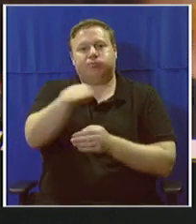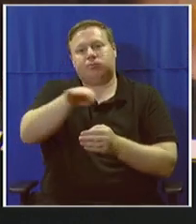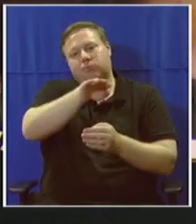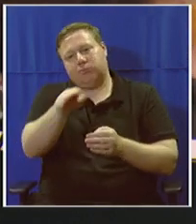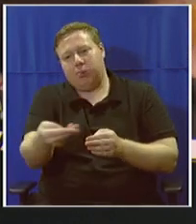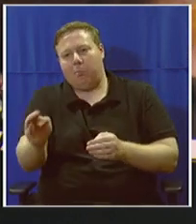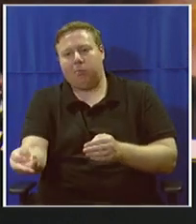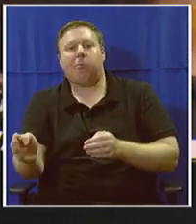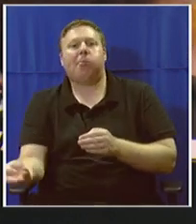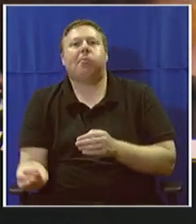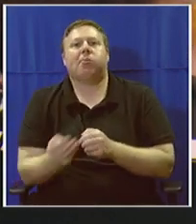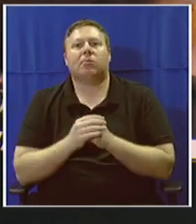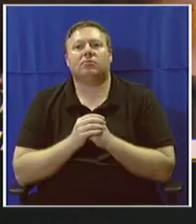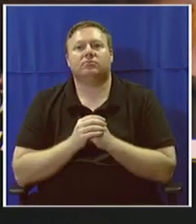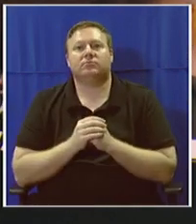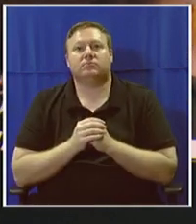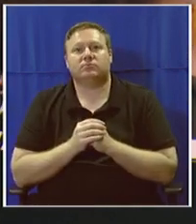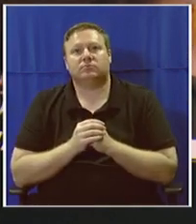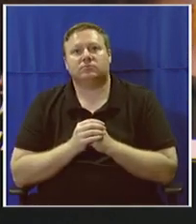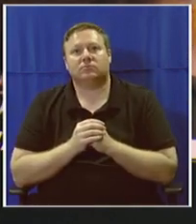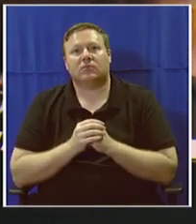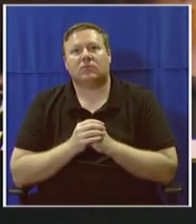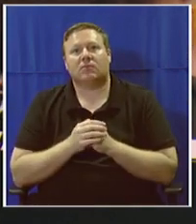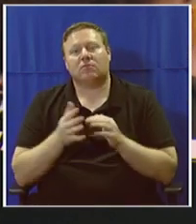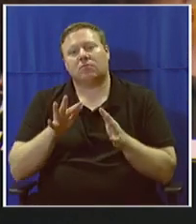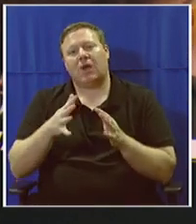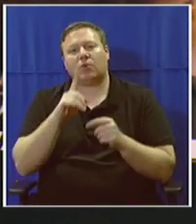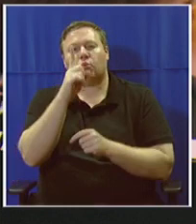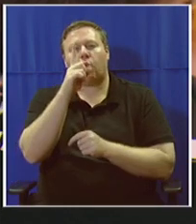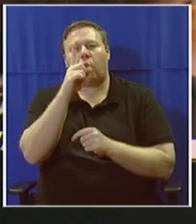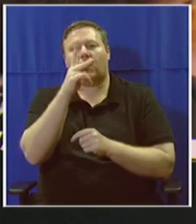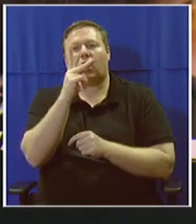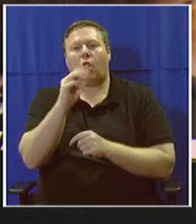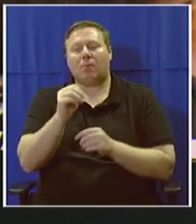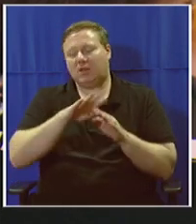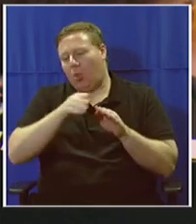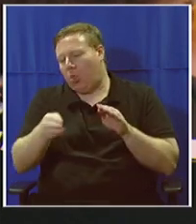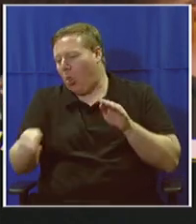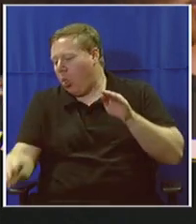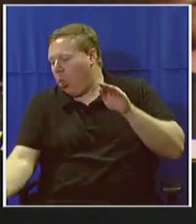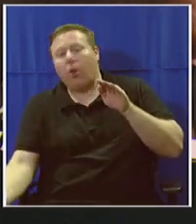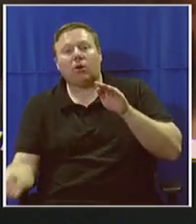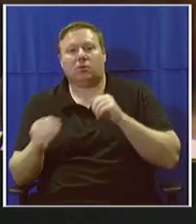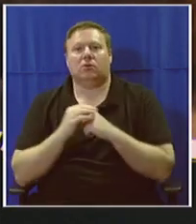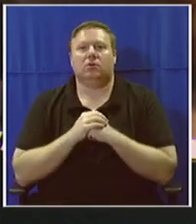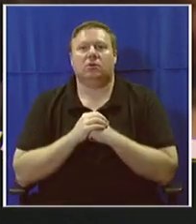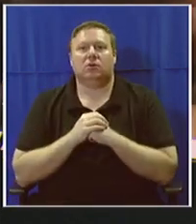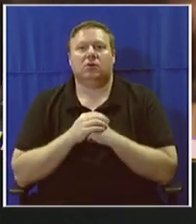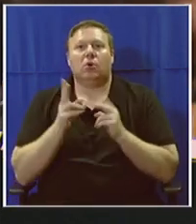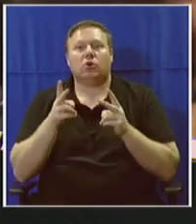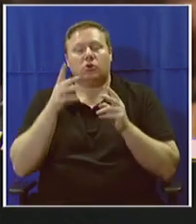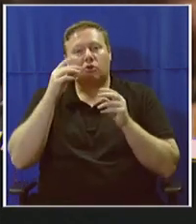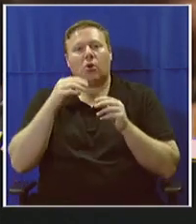steep embankment, coming to rest approximately 1 kilometer below. We also acknowledge and thank